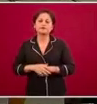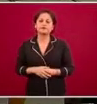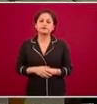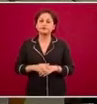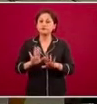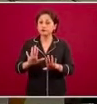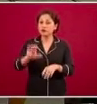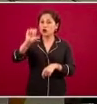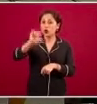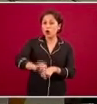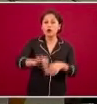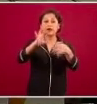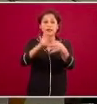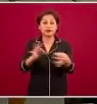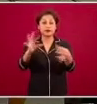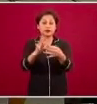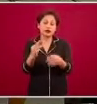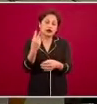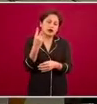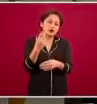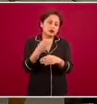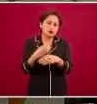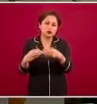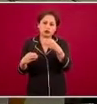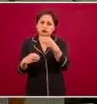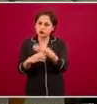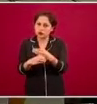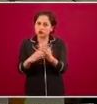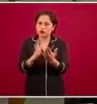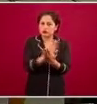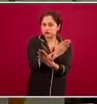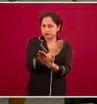Sentinel monitoring program.